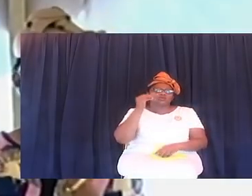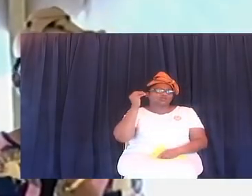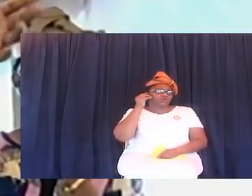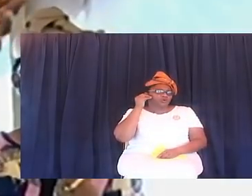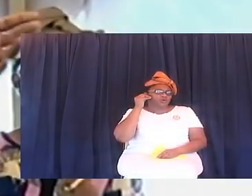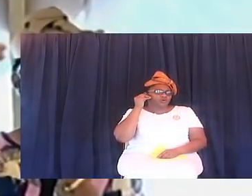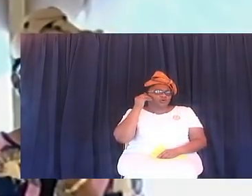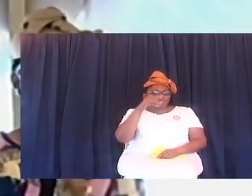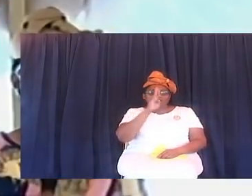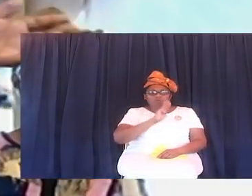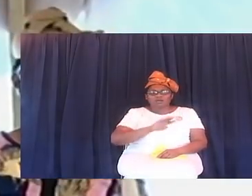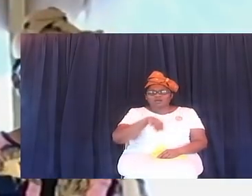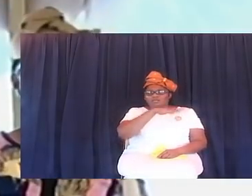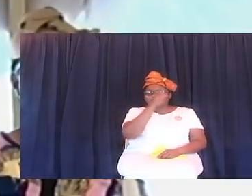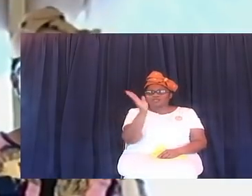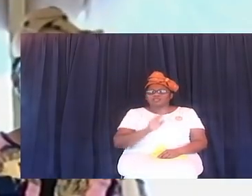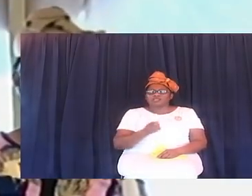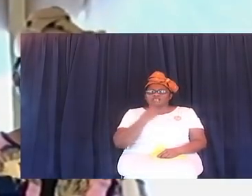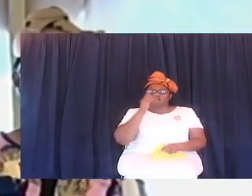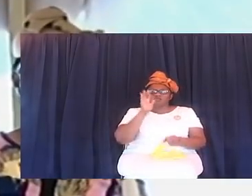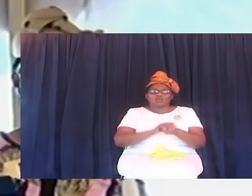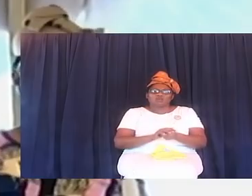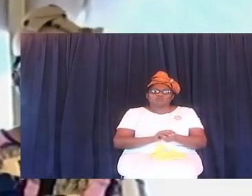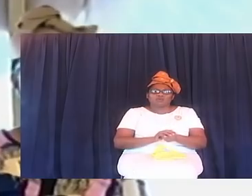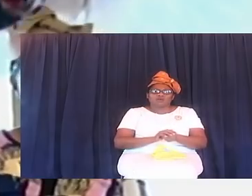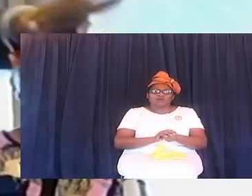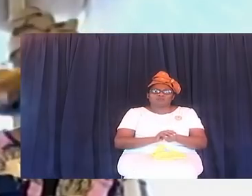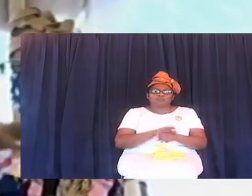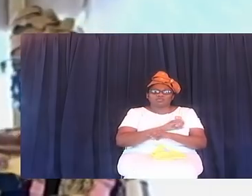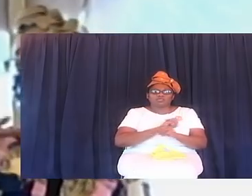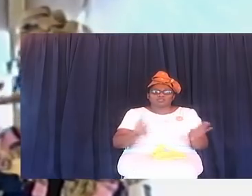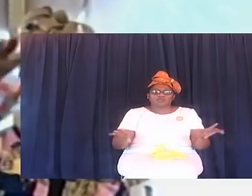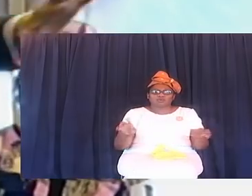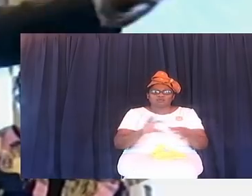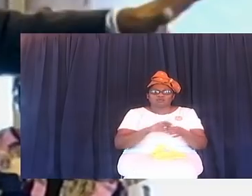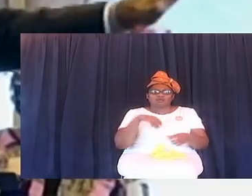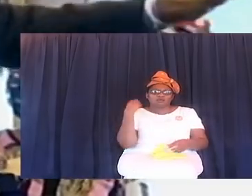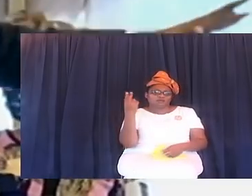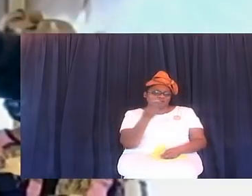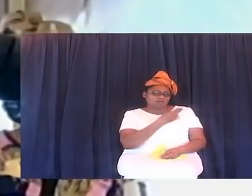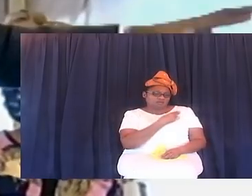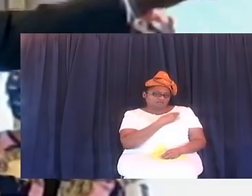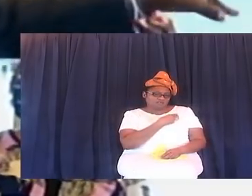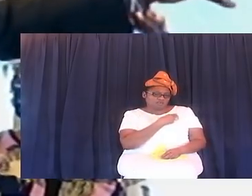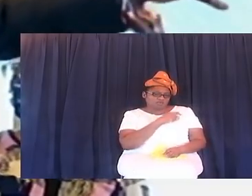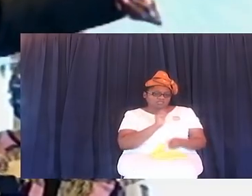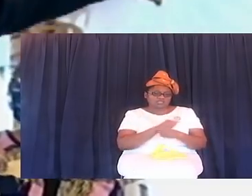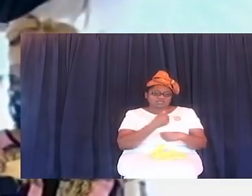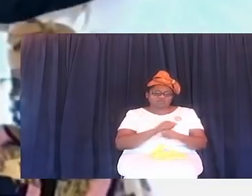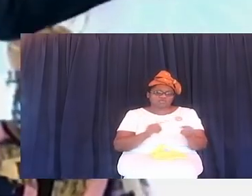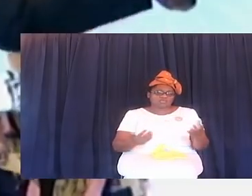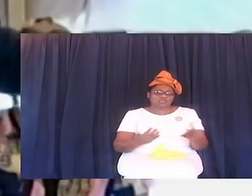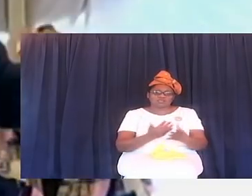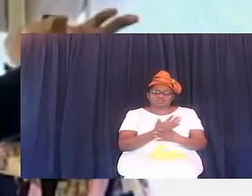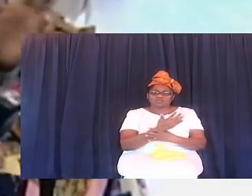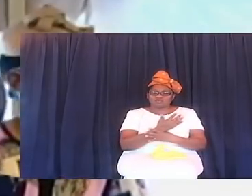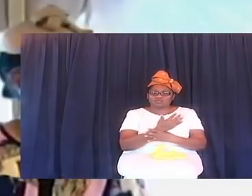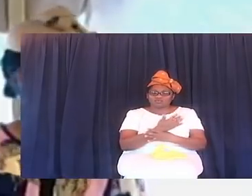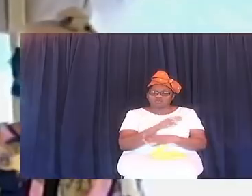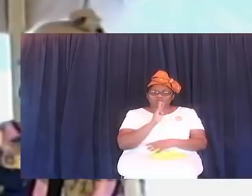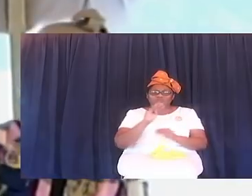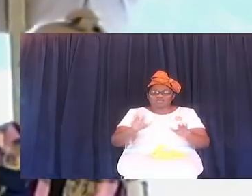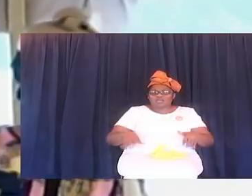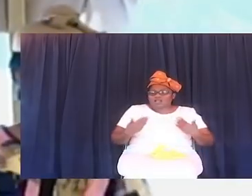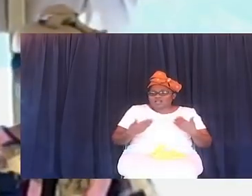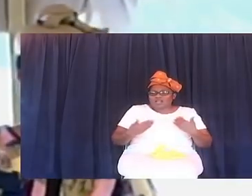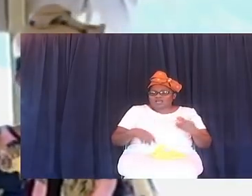didn't promise any of us is safe, passage through, in the sense that we're going to necessarily make it through today, I'll be alive when the rapture